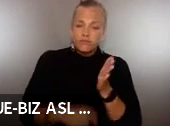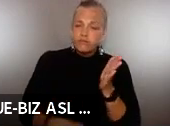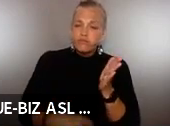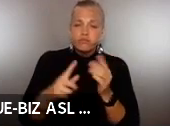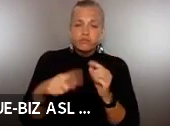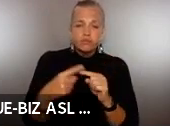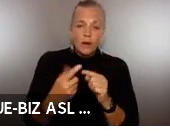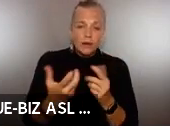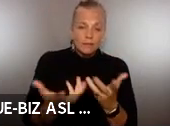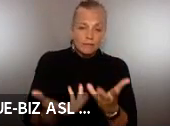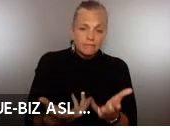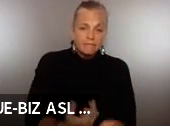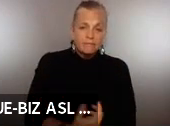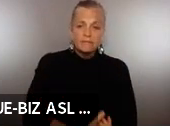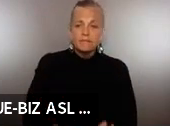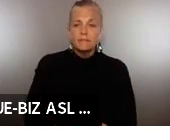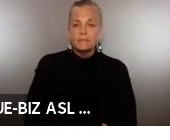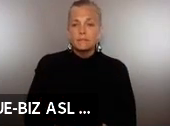that's something,